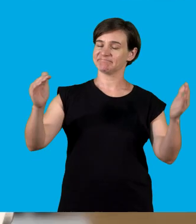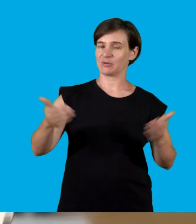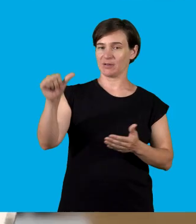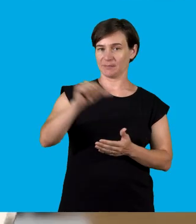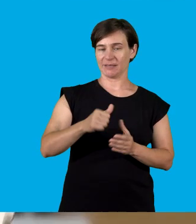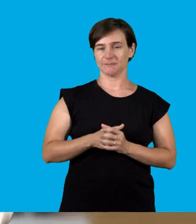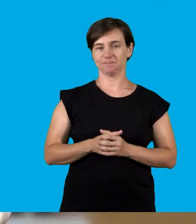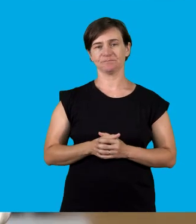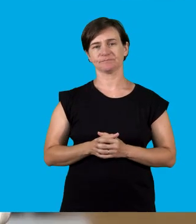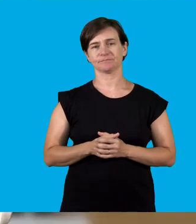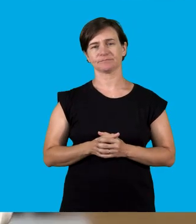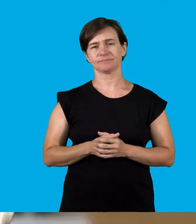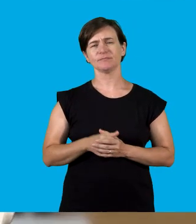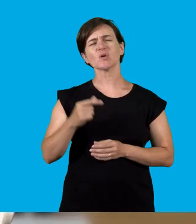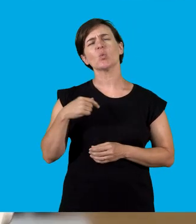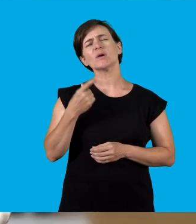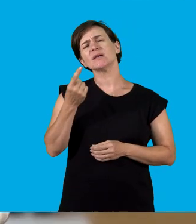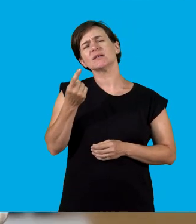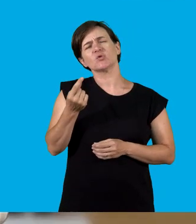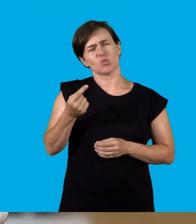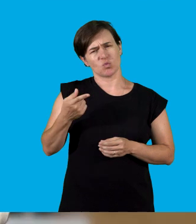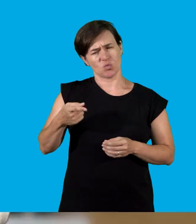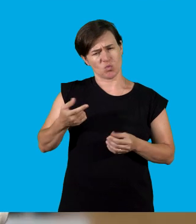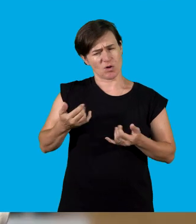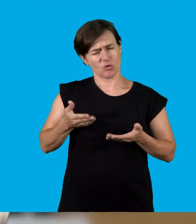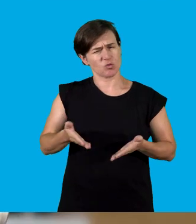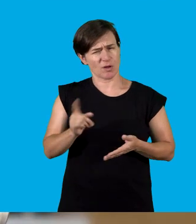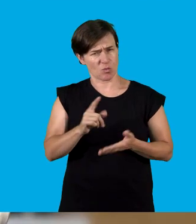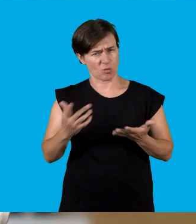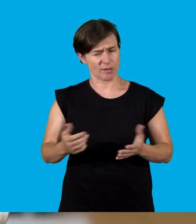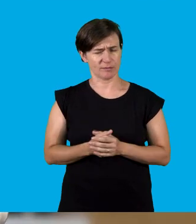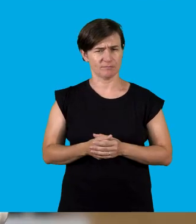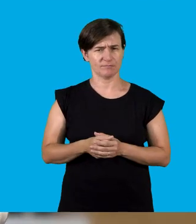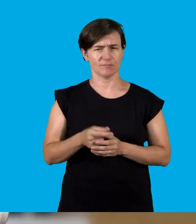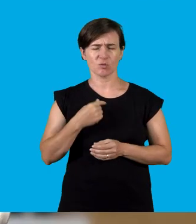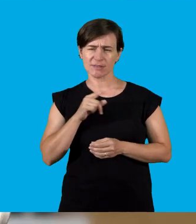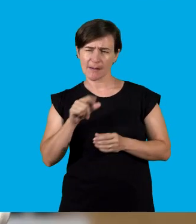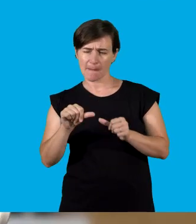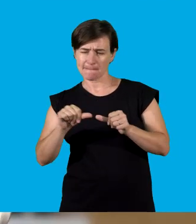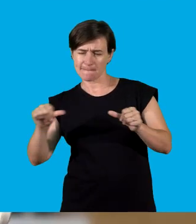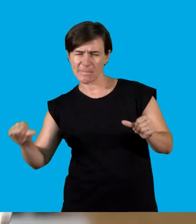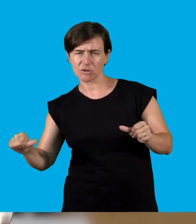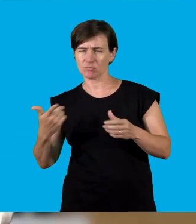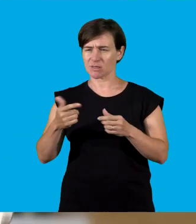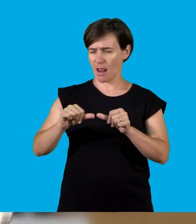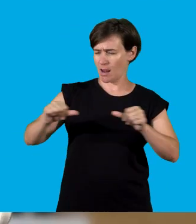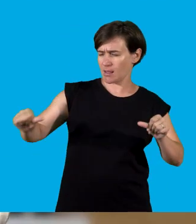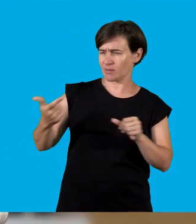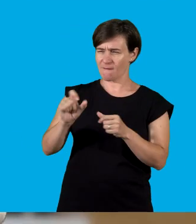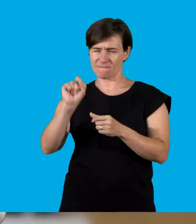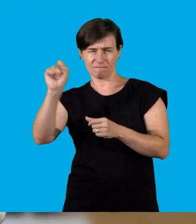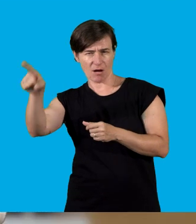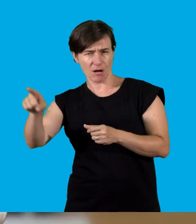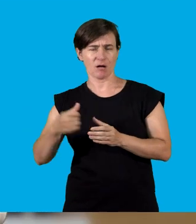Welcome back. So what have we done so far? We looked at the measurements from length and distance